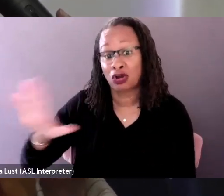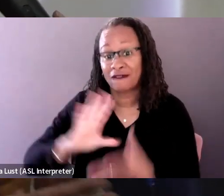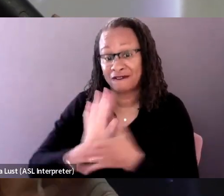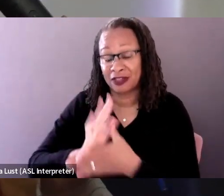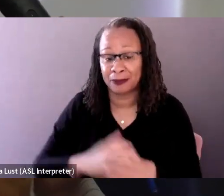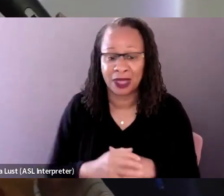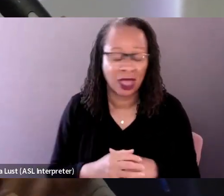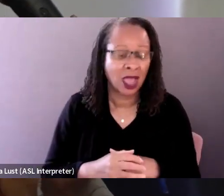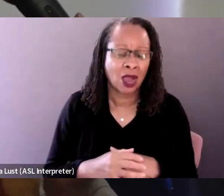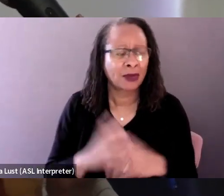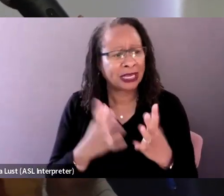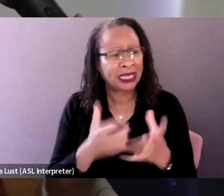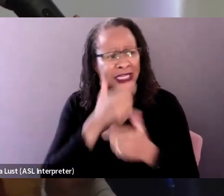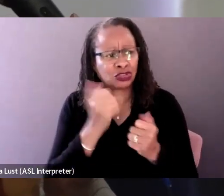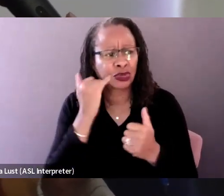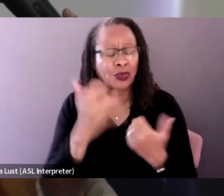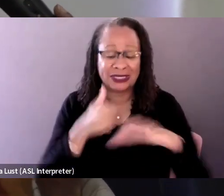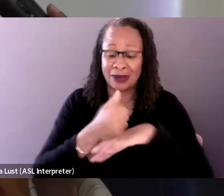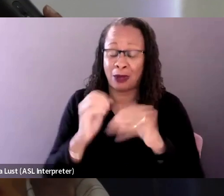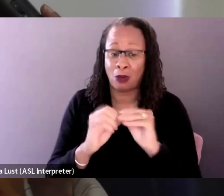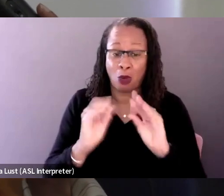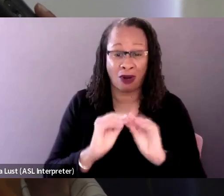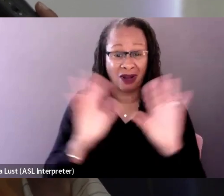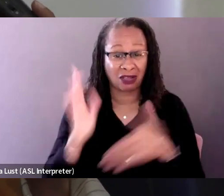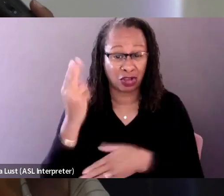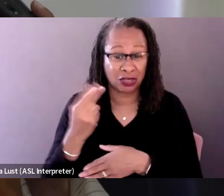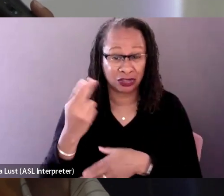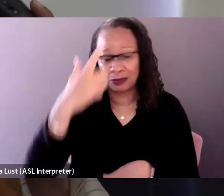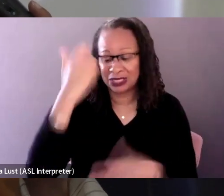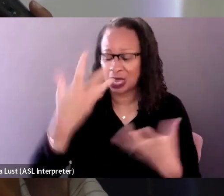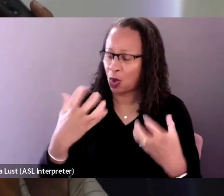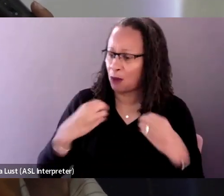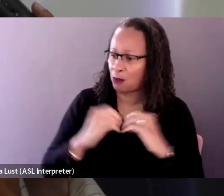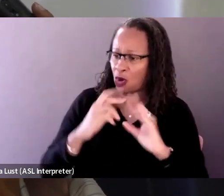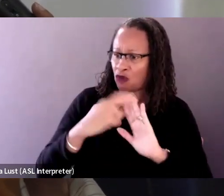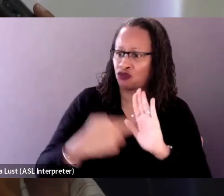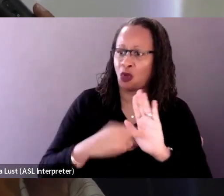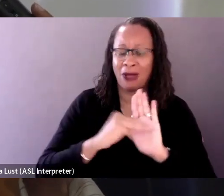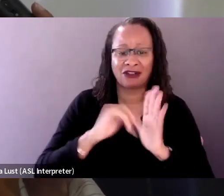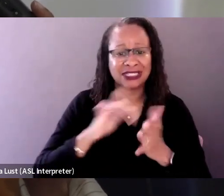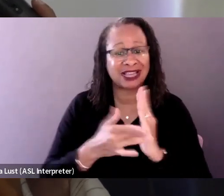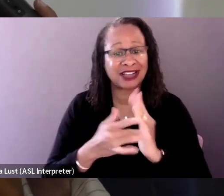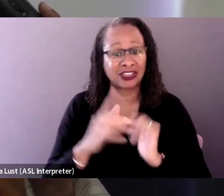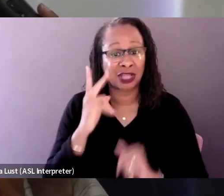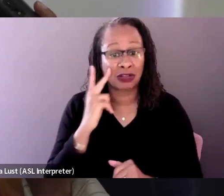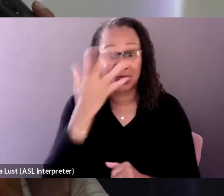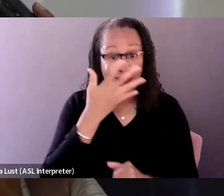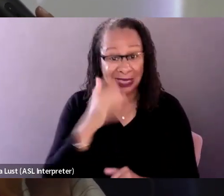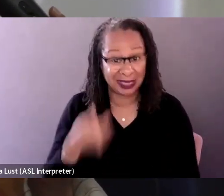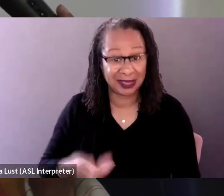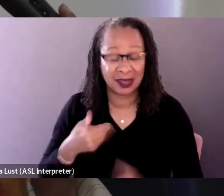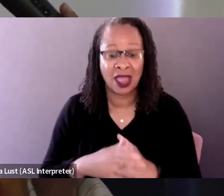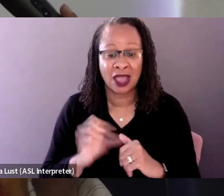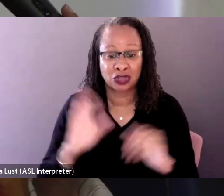her, because I want more role models in technology. And so I think it's really, like, you provided a template for me to think